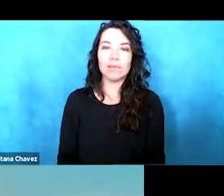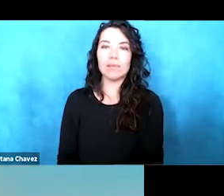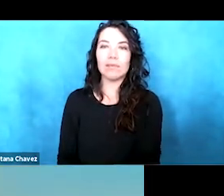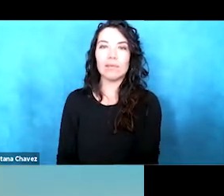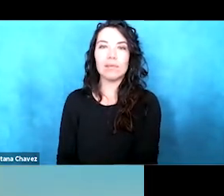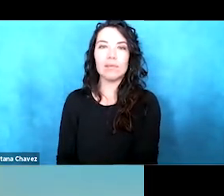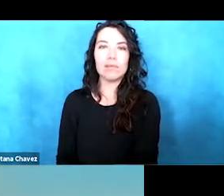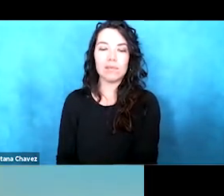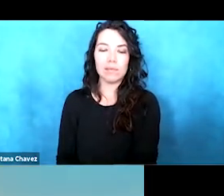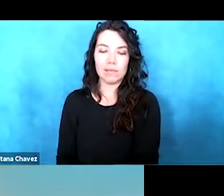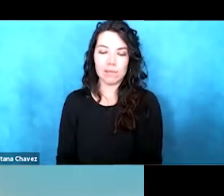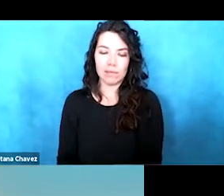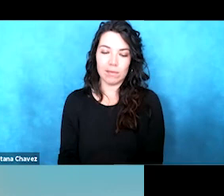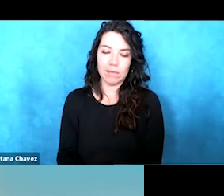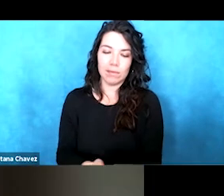So we